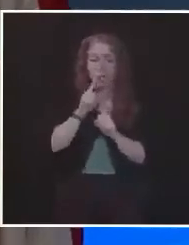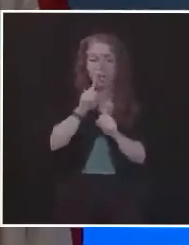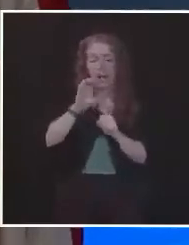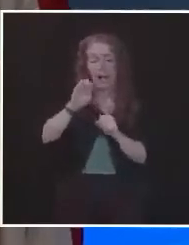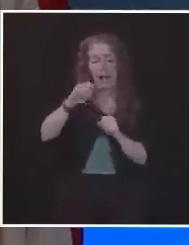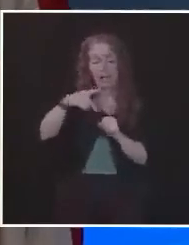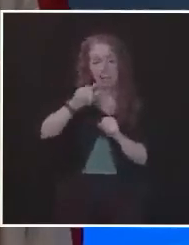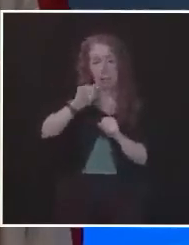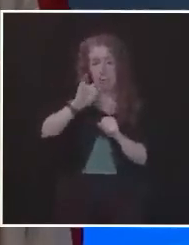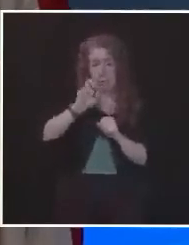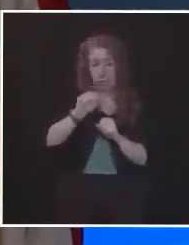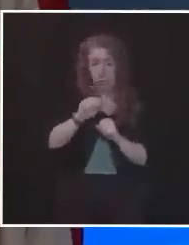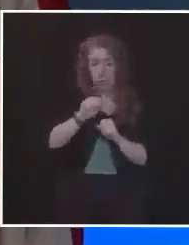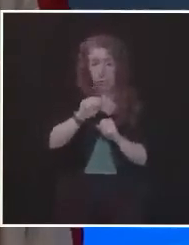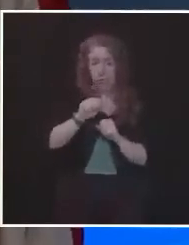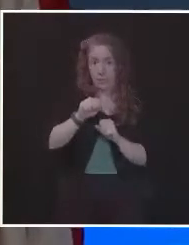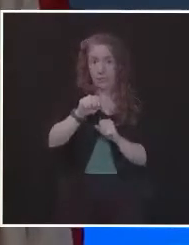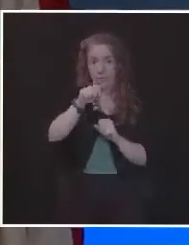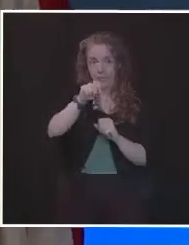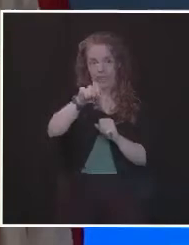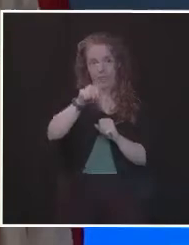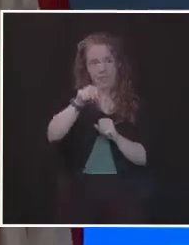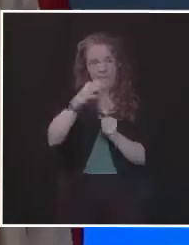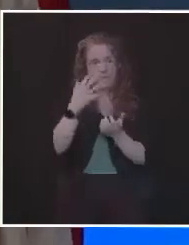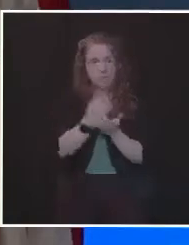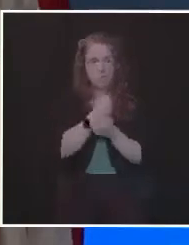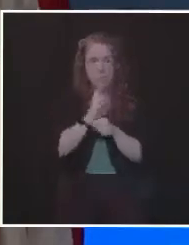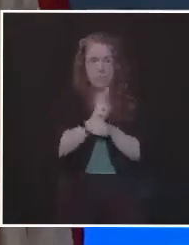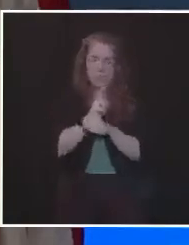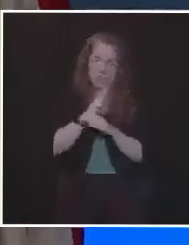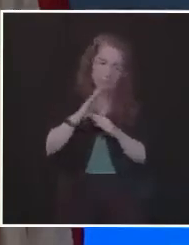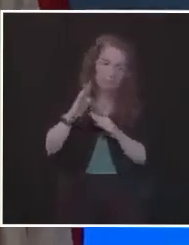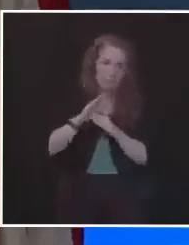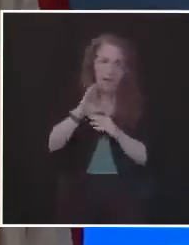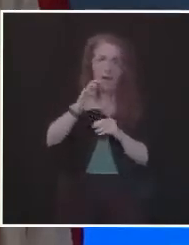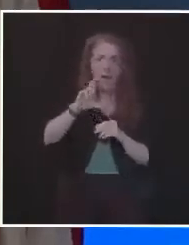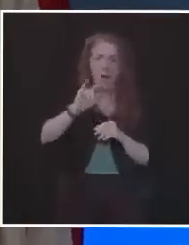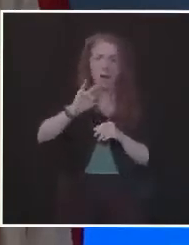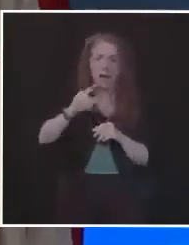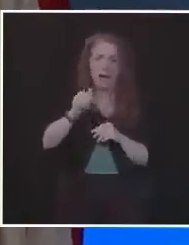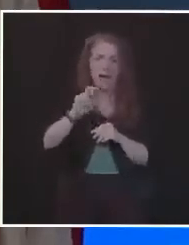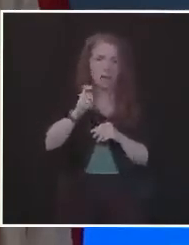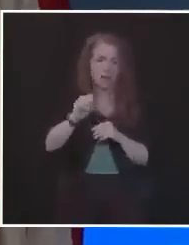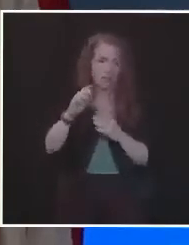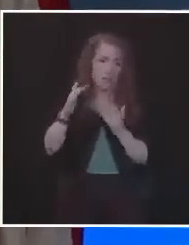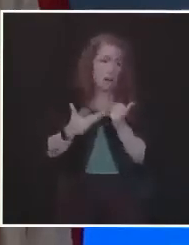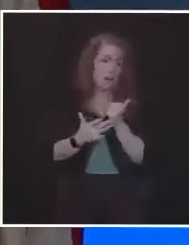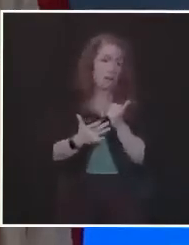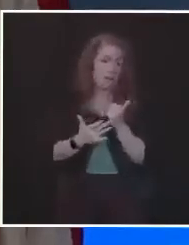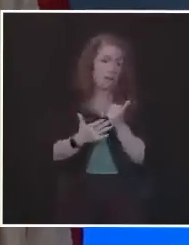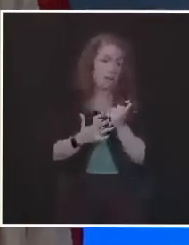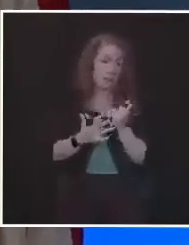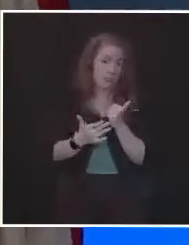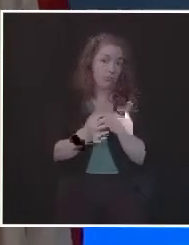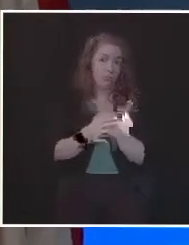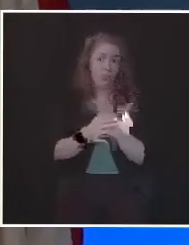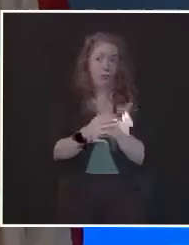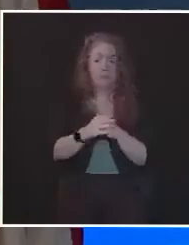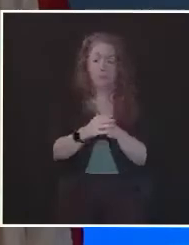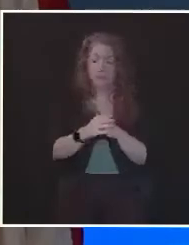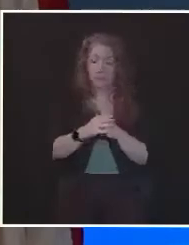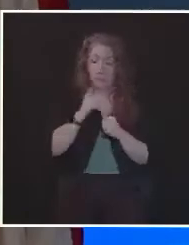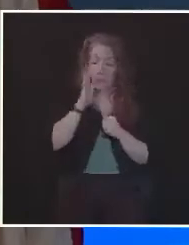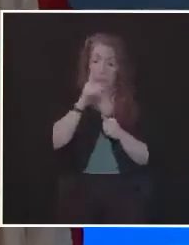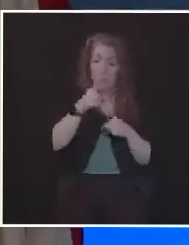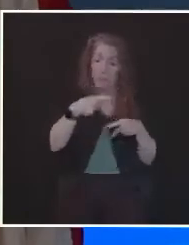development and helps NASA retain the identity as explorers? Will it support allowing civil servants to